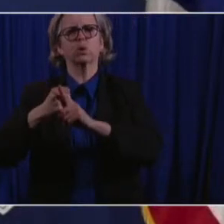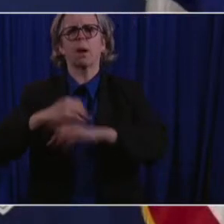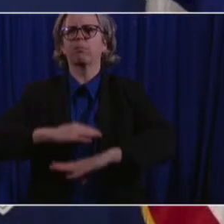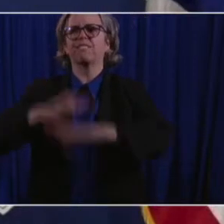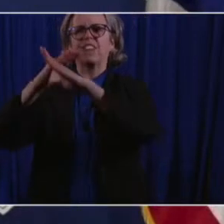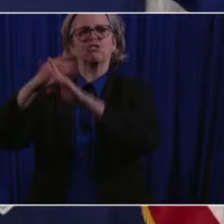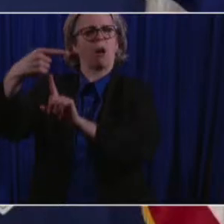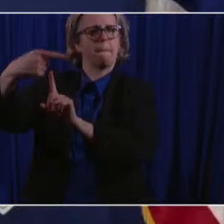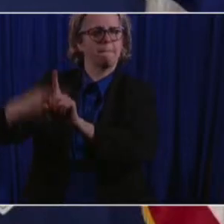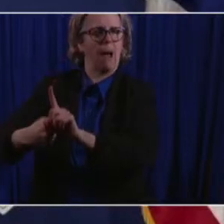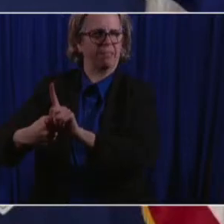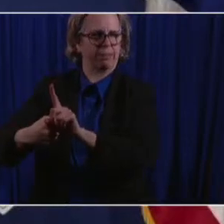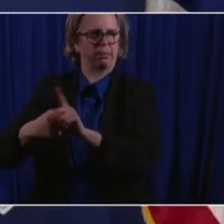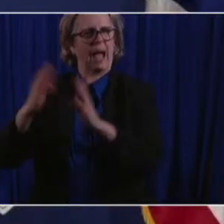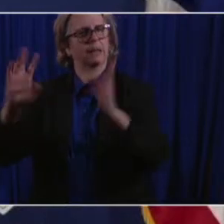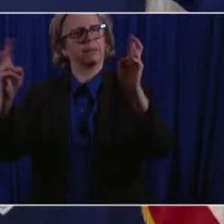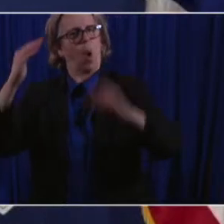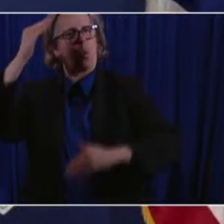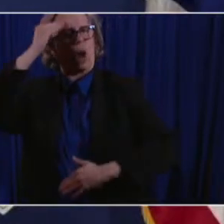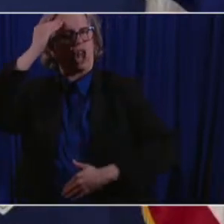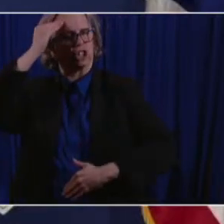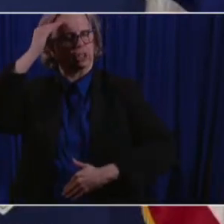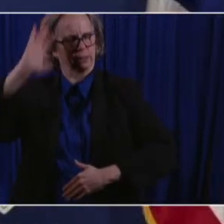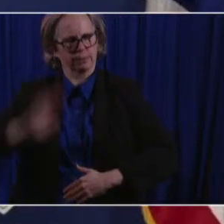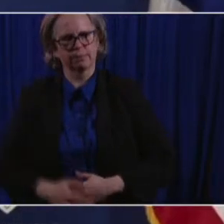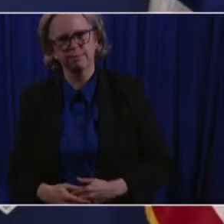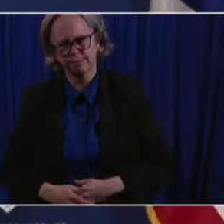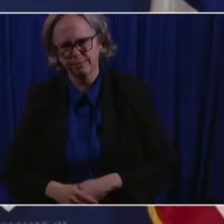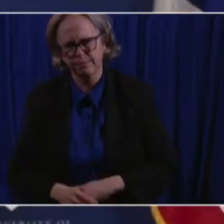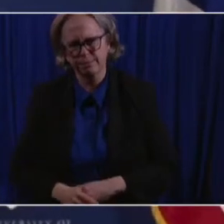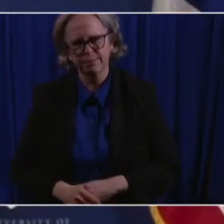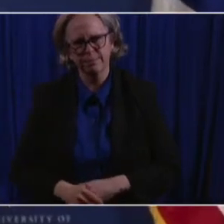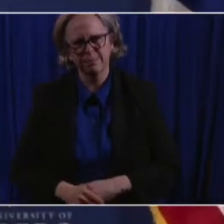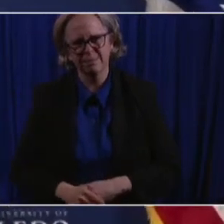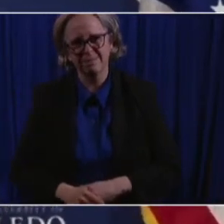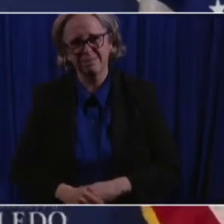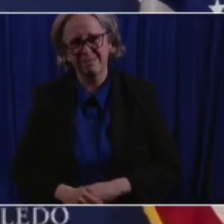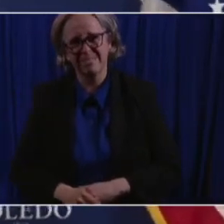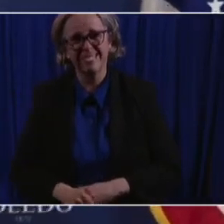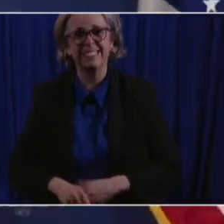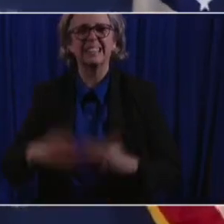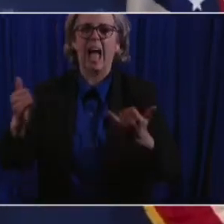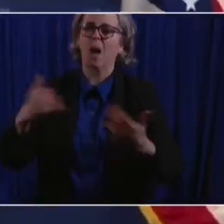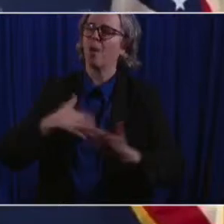please report it. Eric, let's go to today's data.